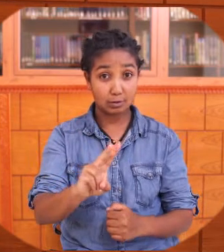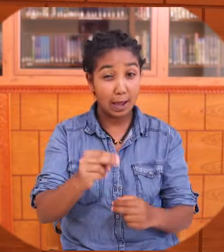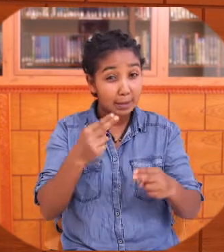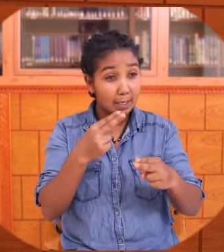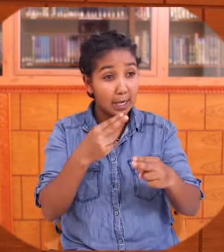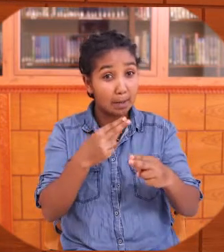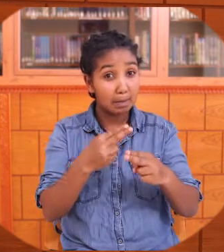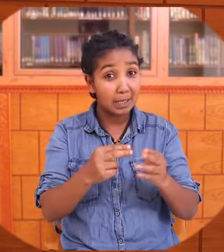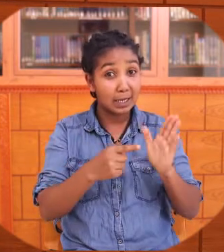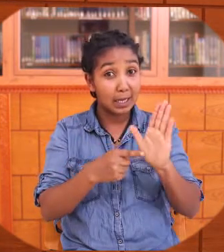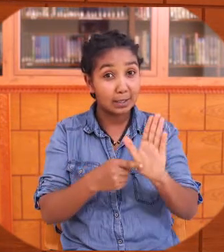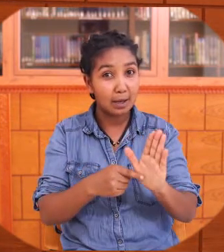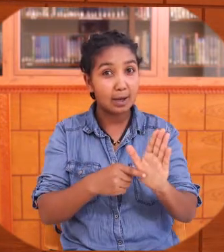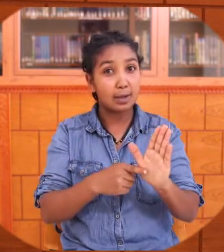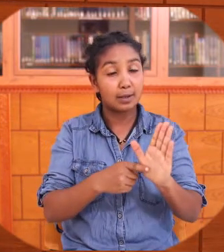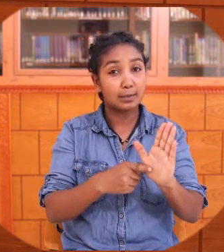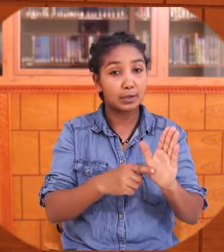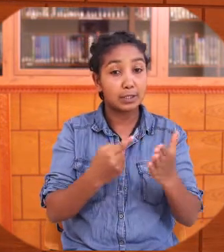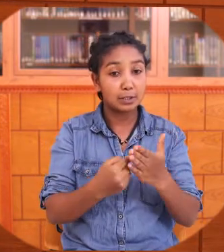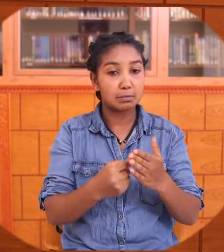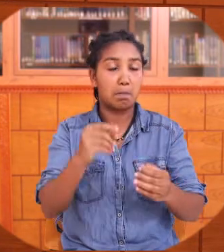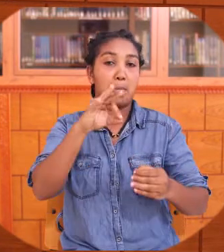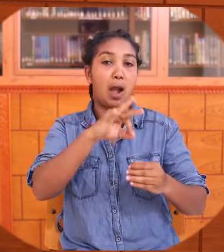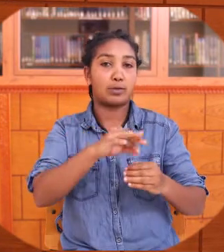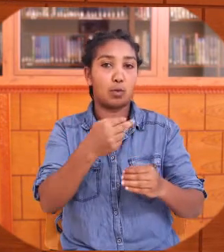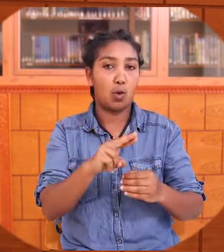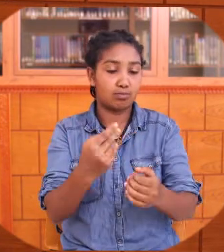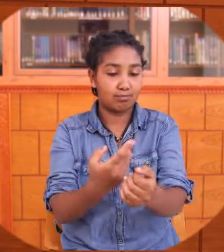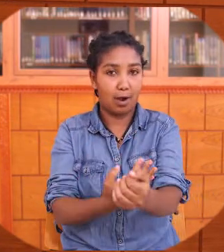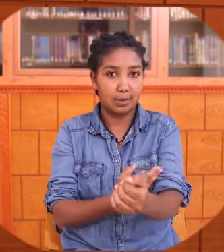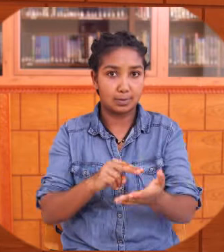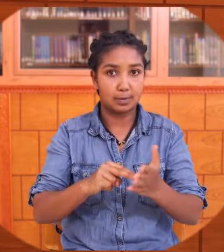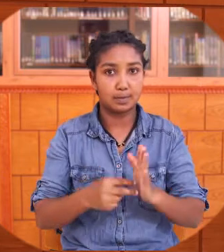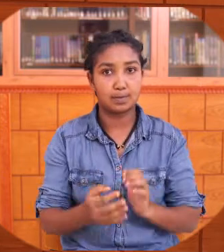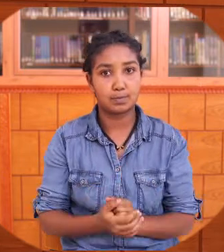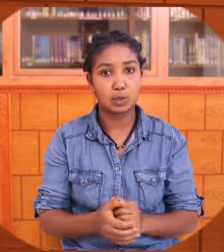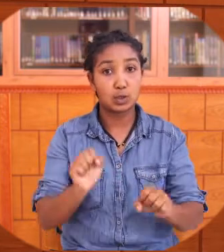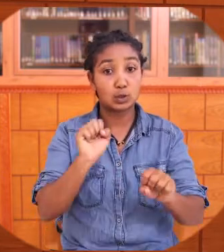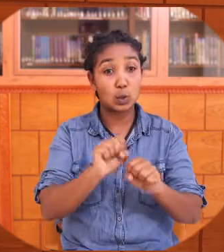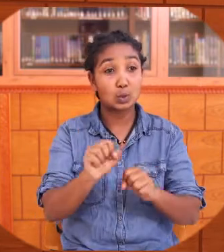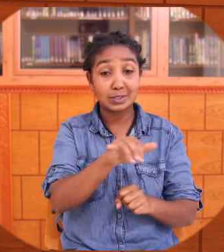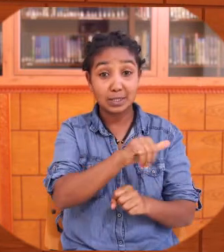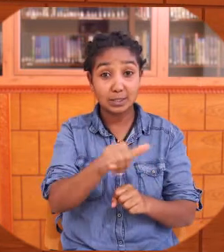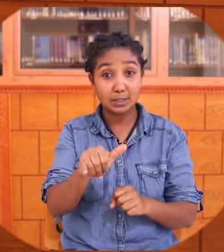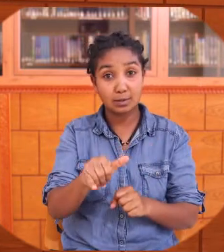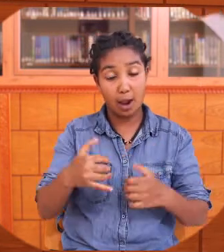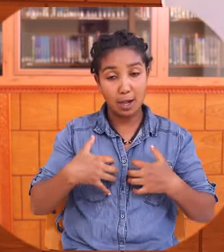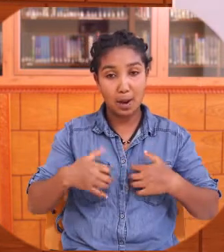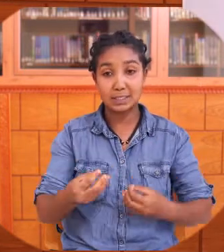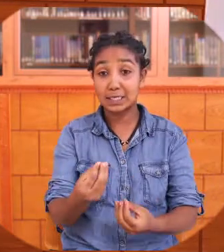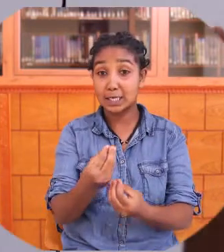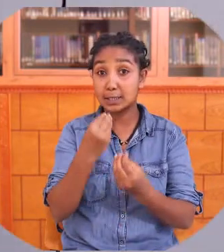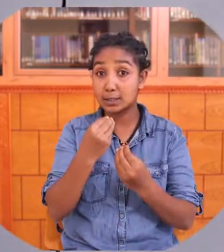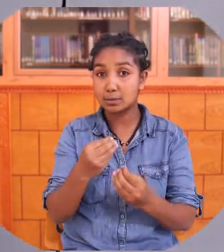name implies that, herbi means it is plant or grass. So such animals